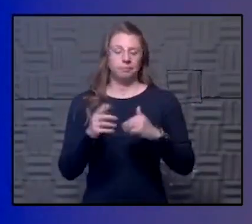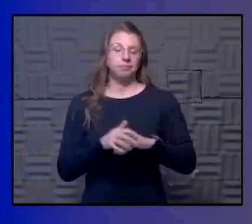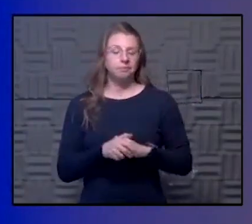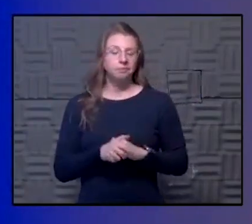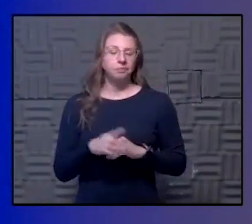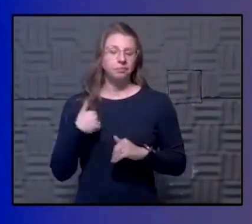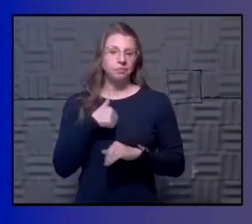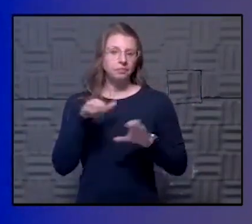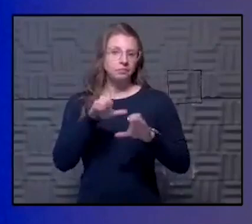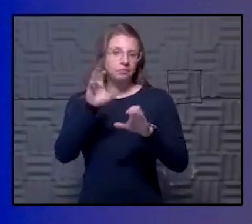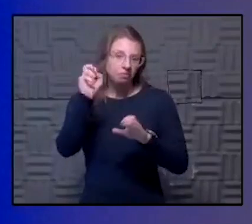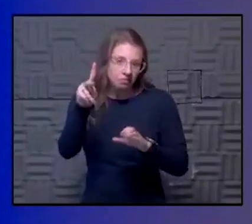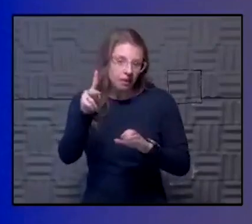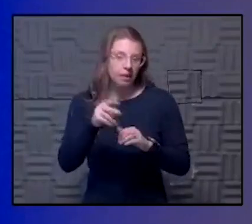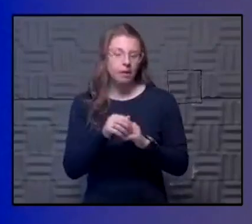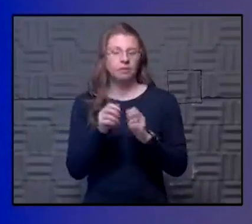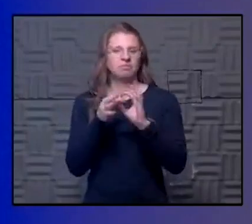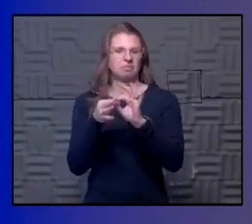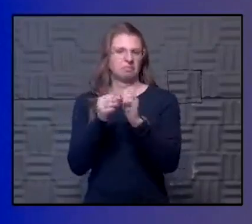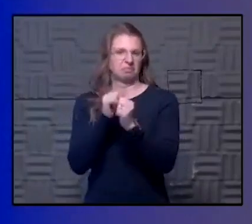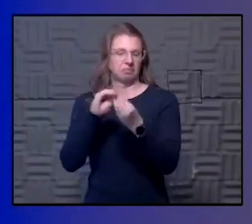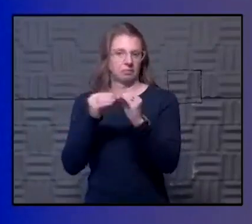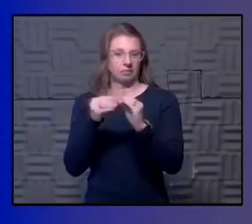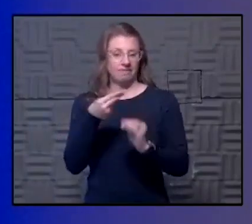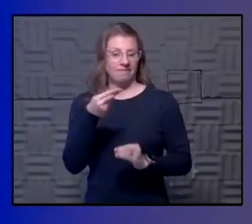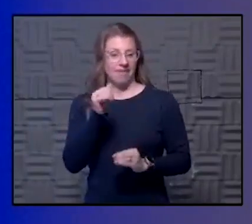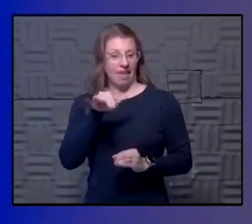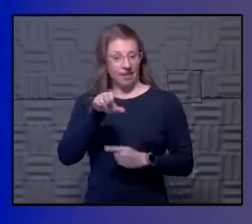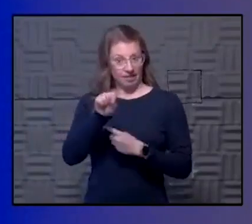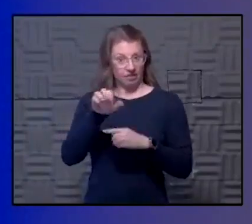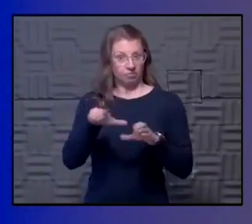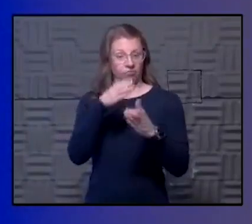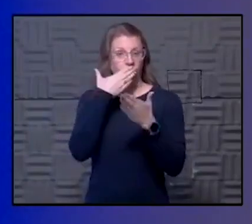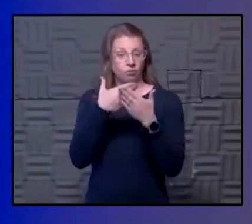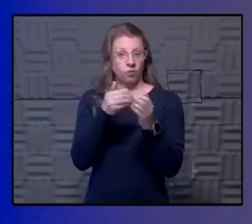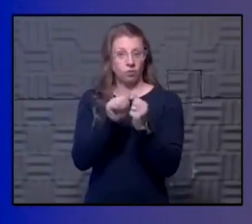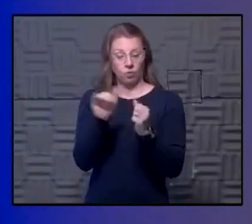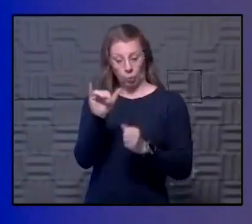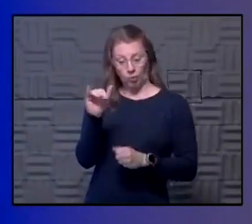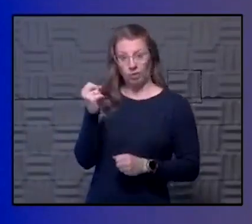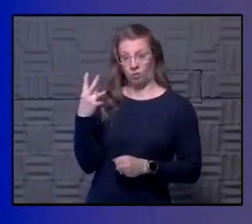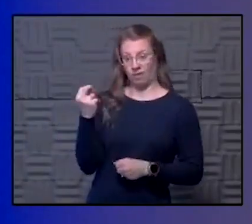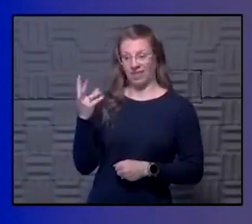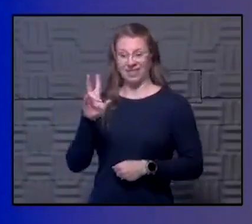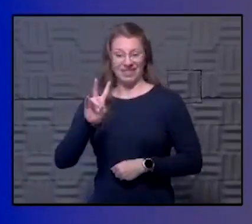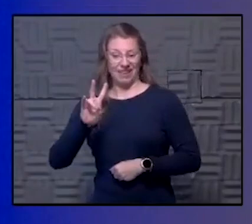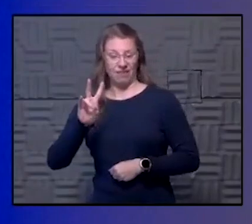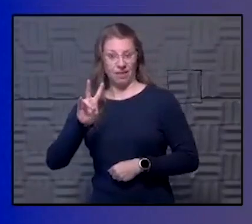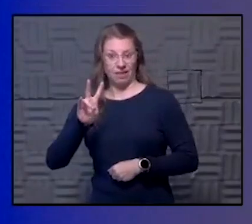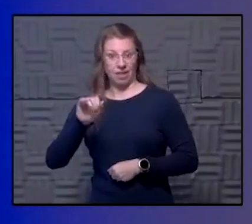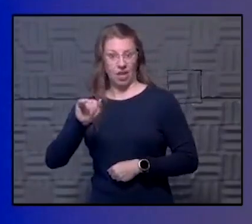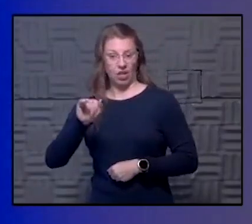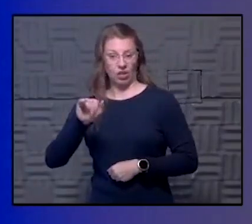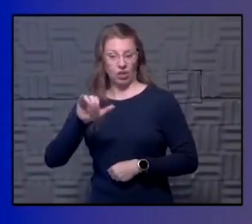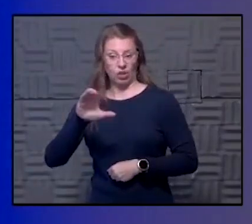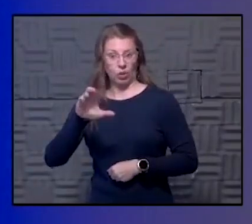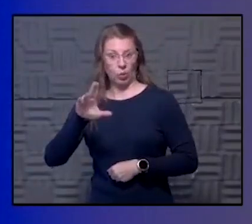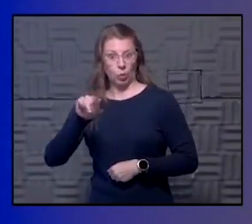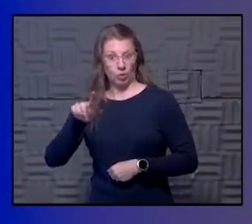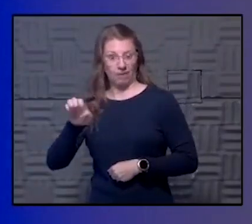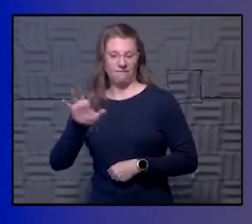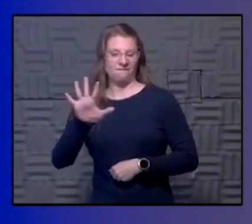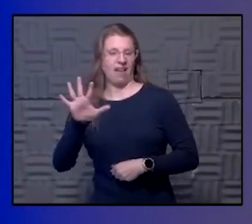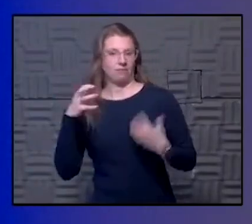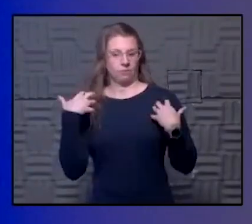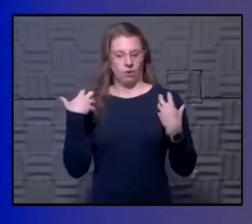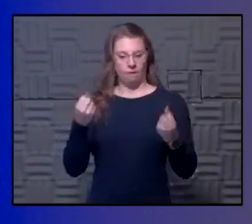we're doing okay as far as that goes. Hays is doing pretty well, too. 12 infections, 7 of those in the acute phase, 5 in that recovery period.